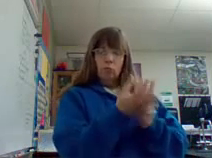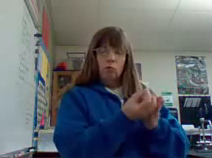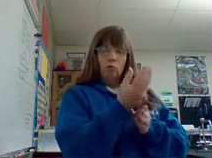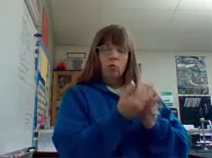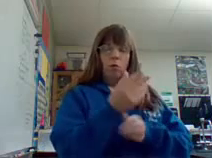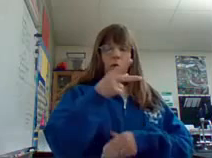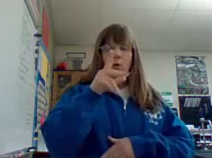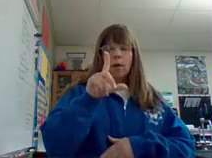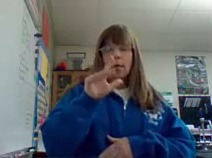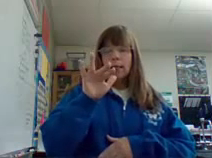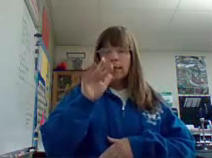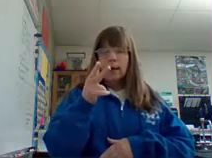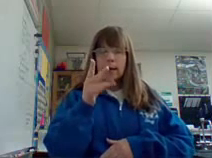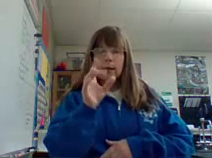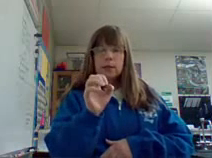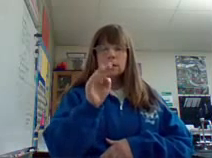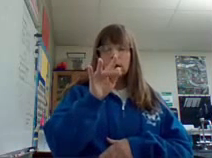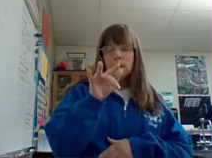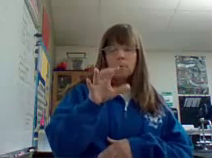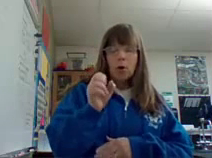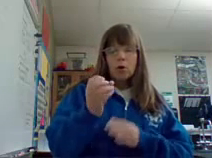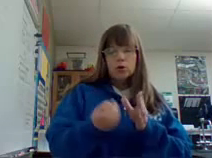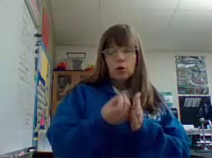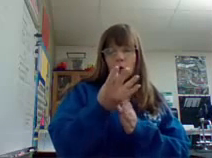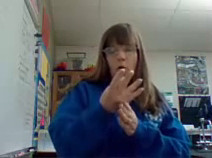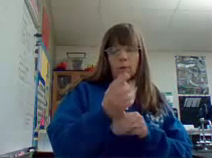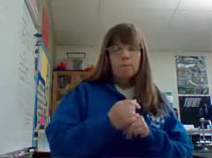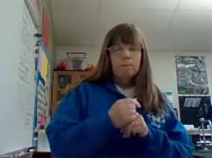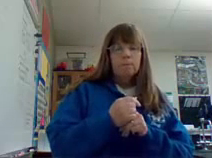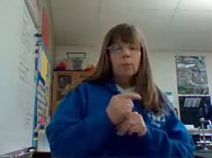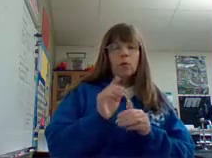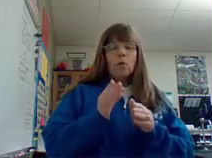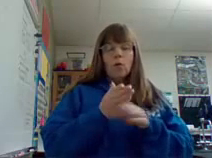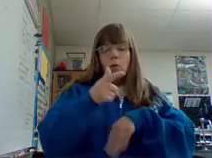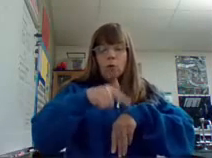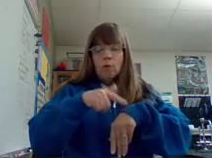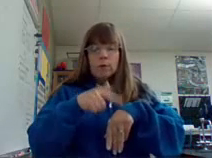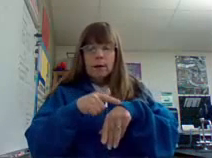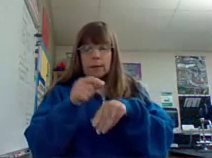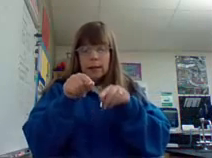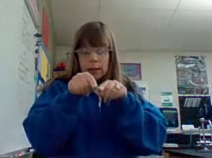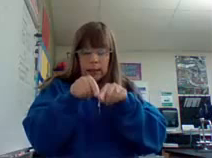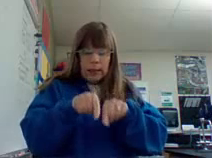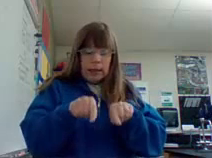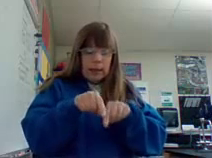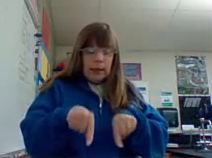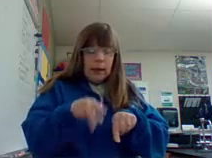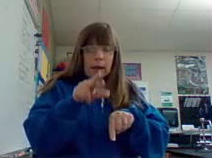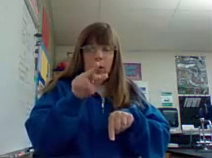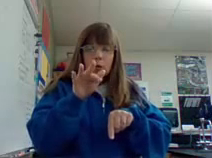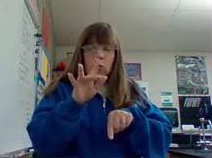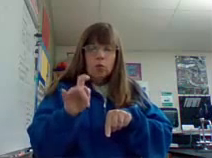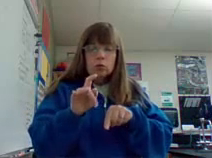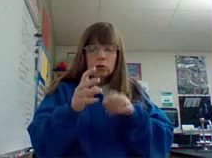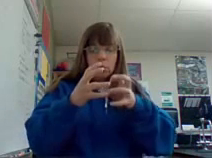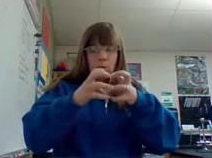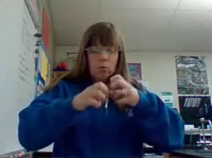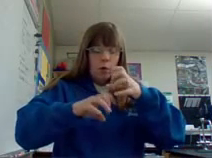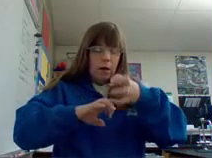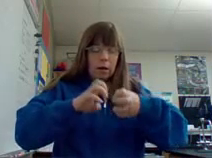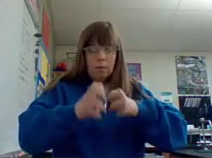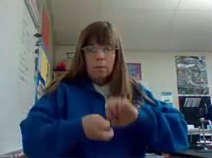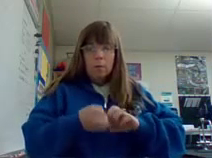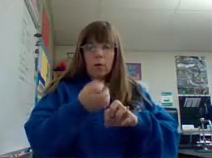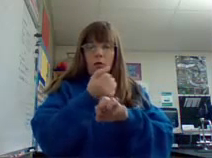little tiny plants that grow on top of the rocks. Over time, the little tiny roots of those plants break up the